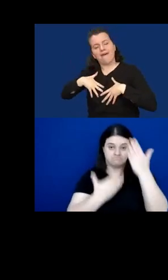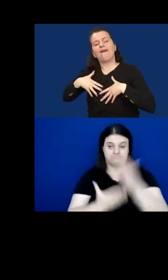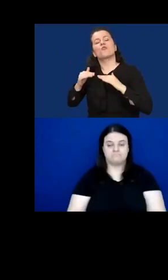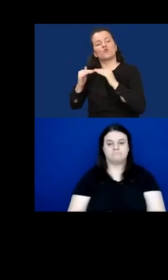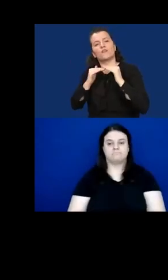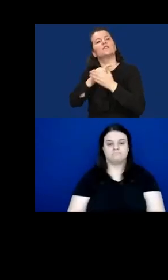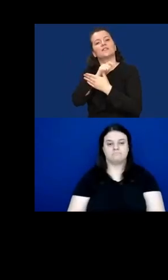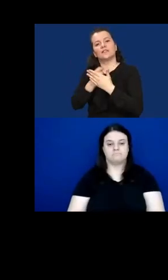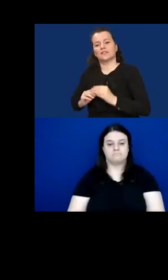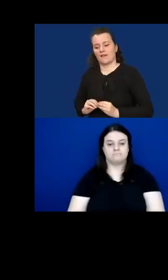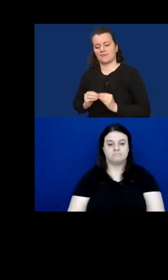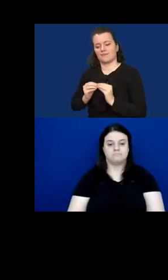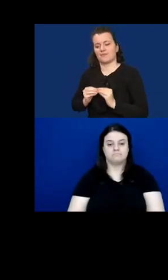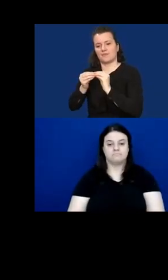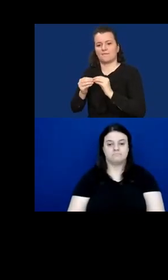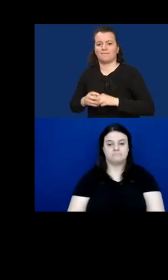Thank you.